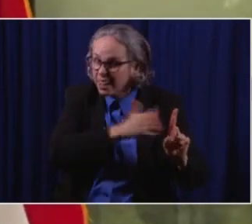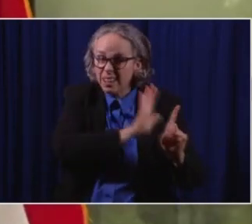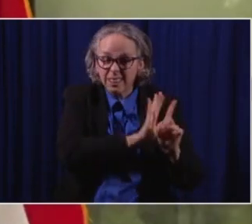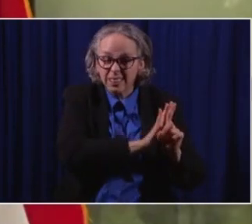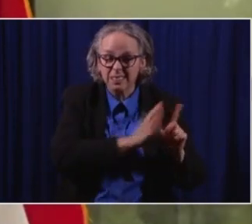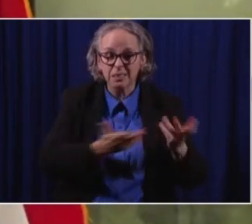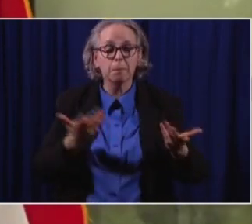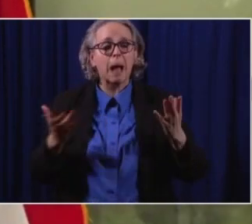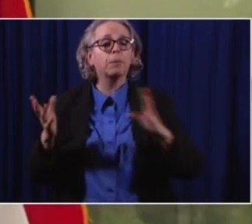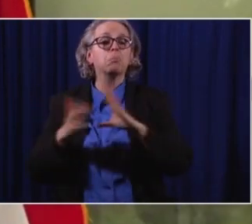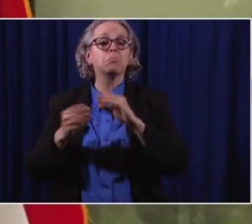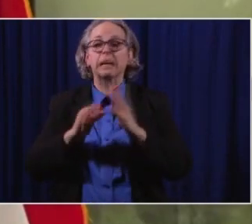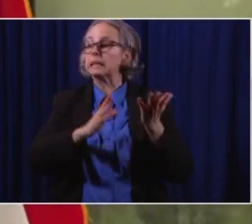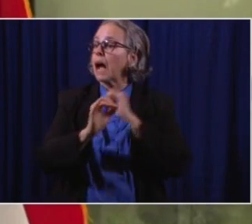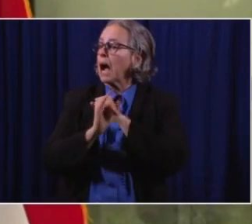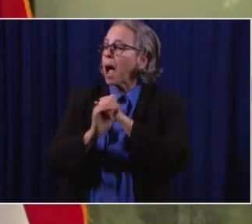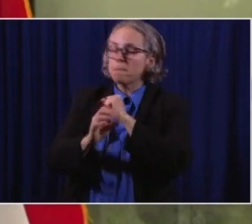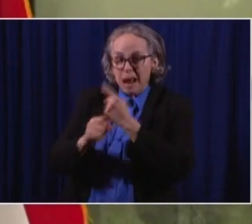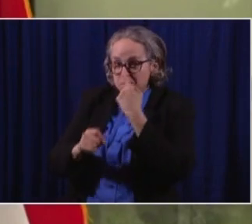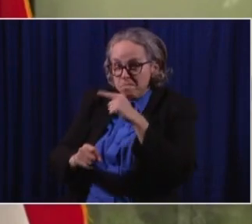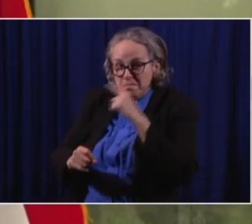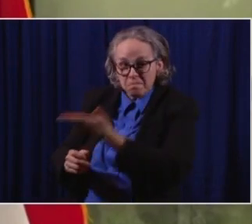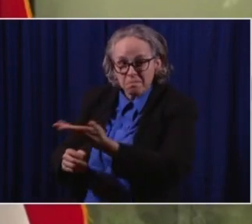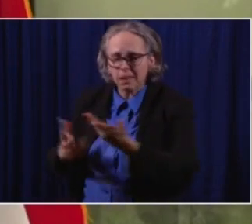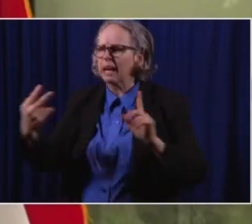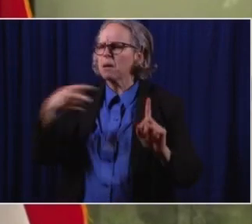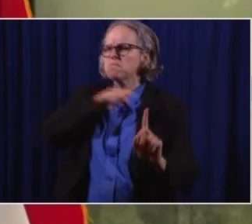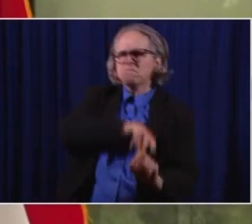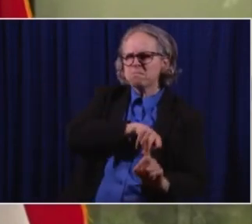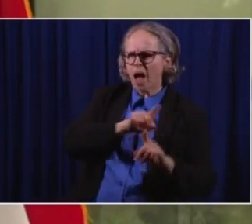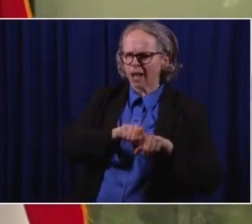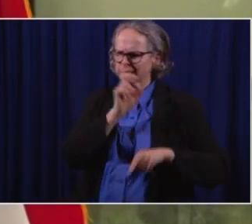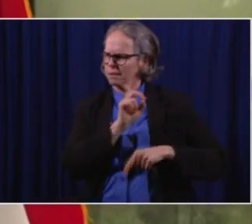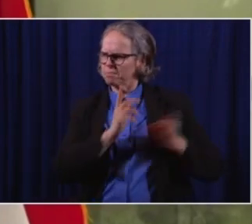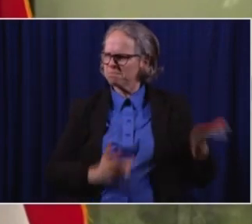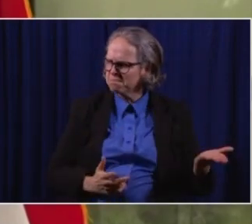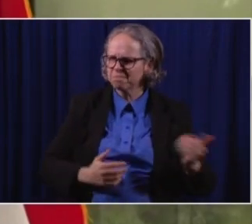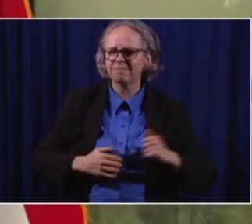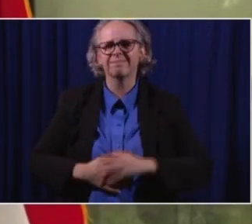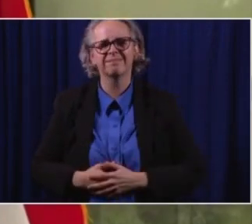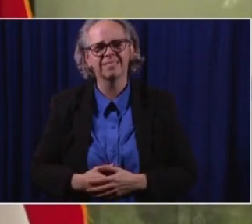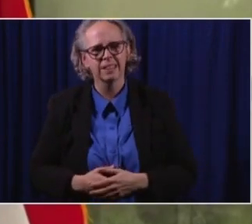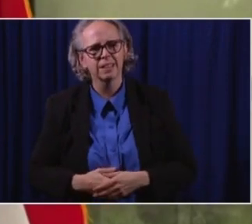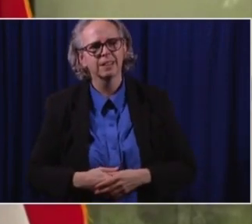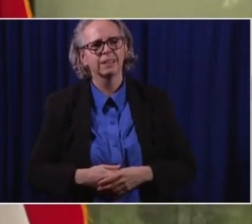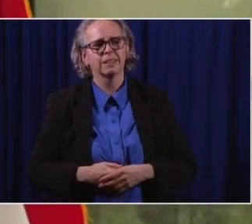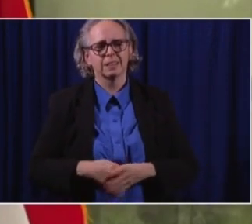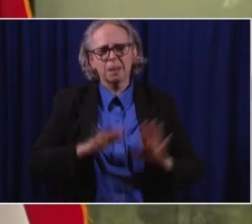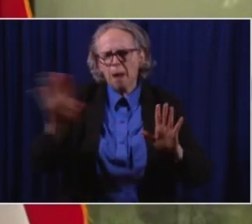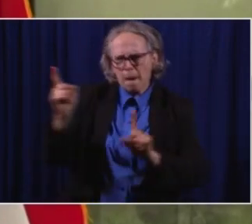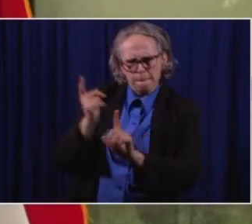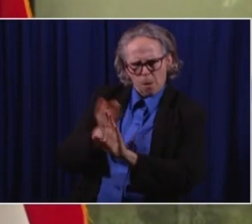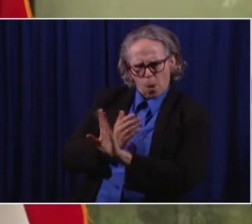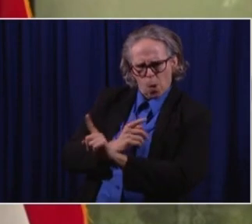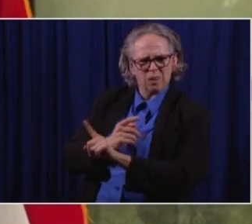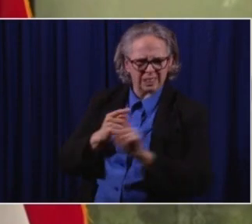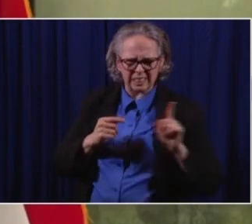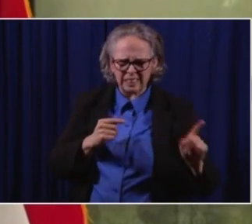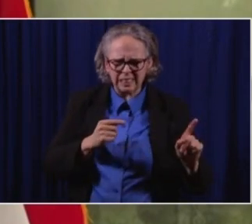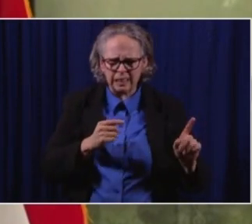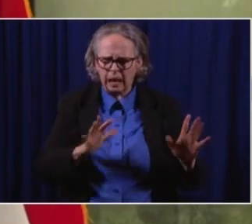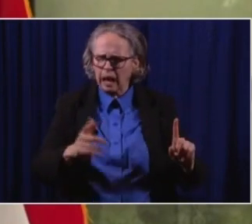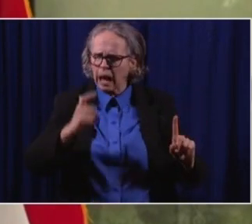the campaign from the point of view of James Cox. And before we do that, he had an interesting running mate.